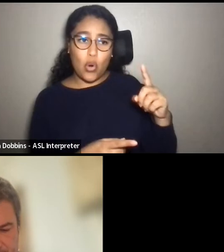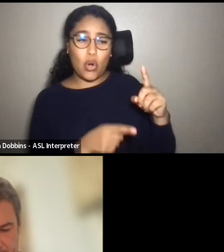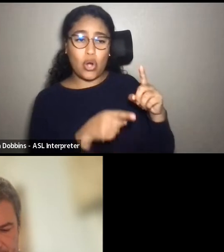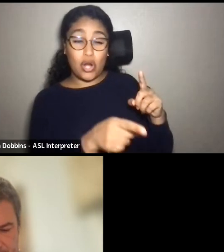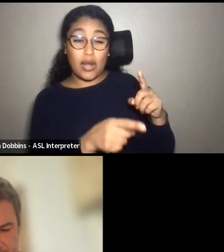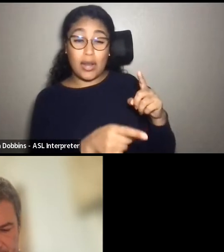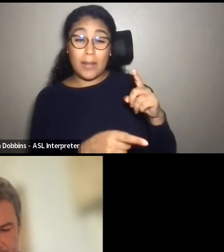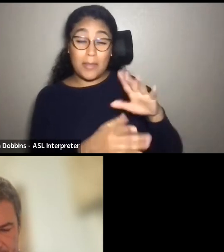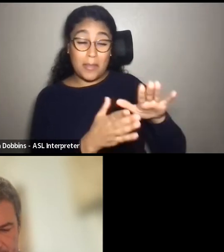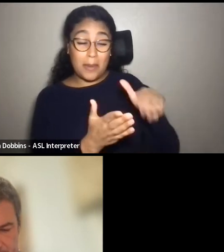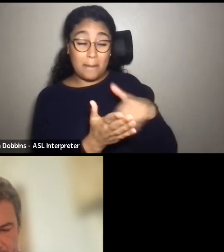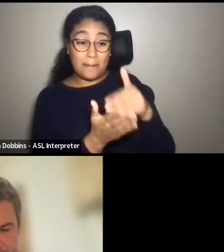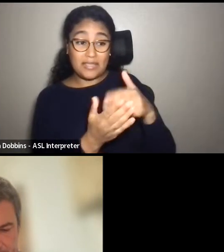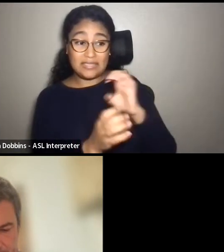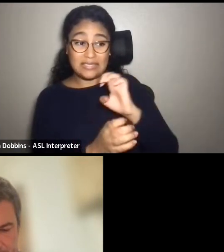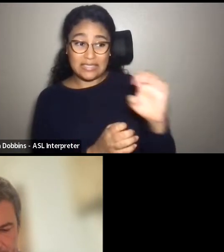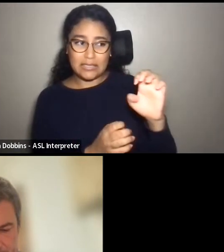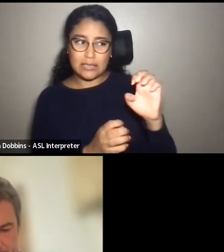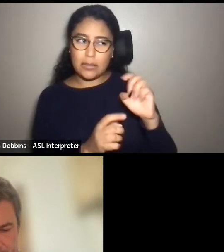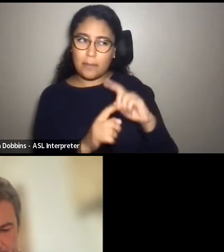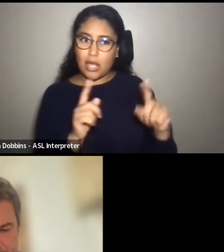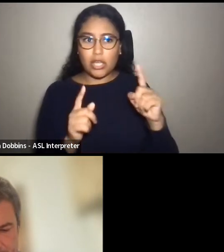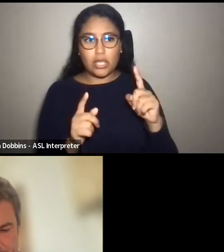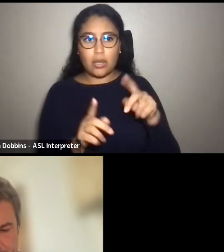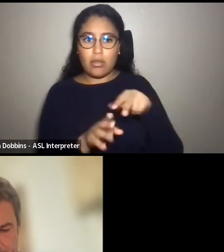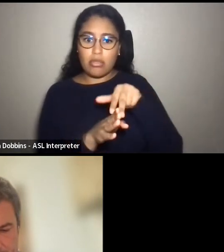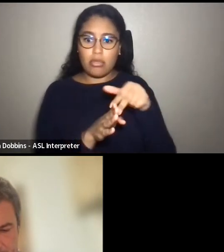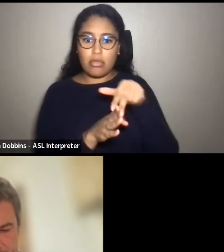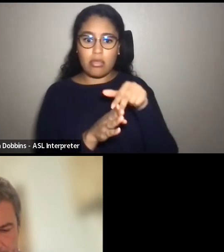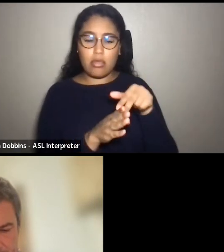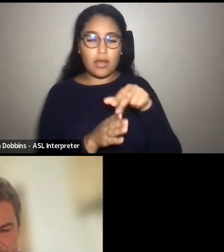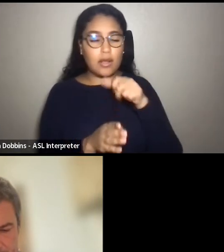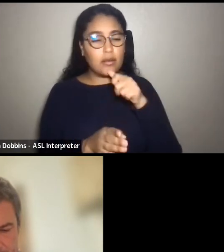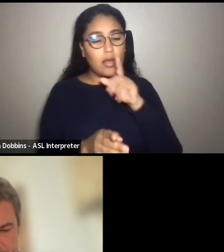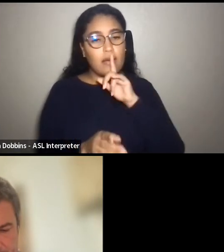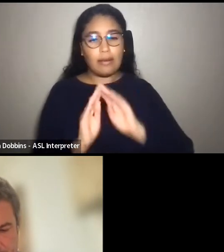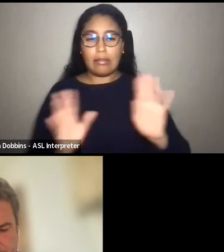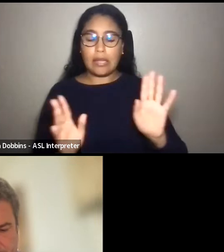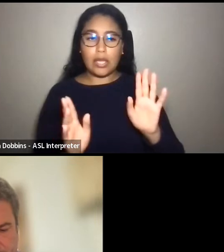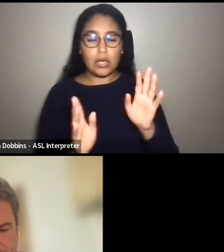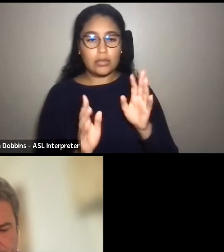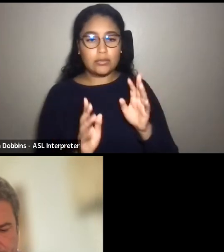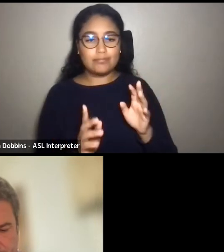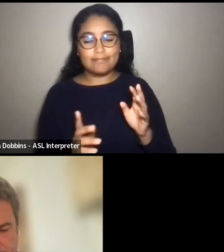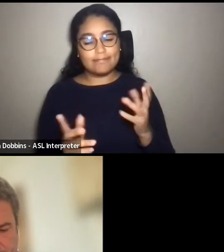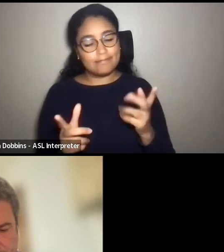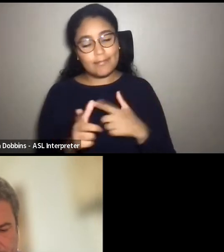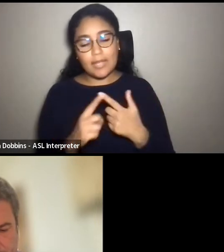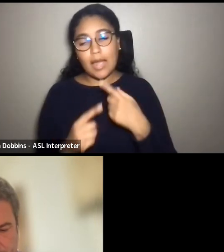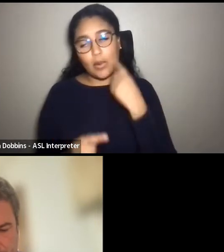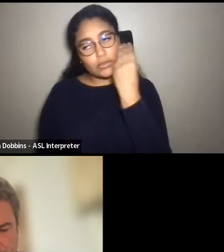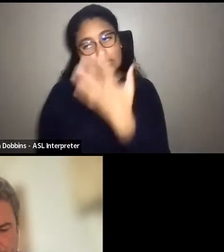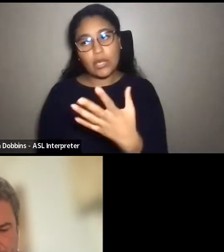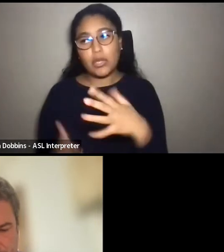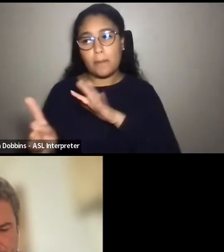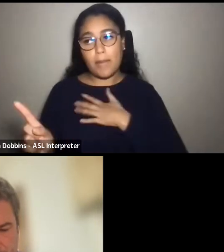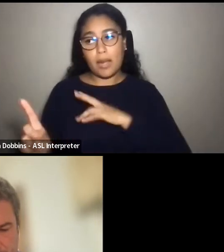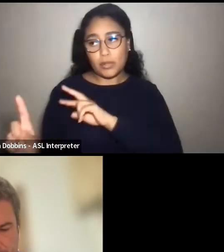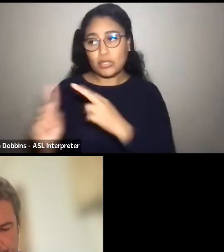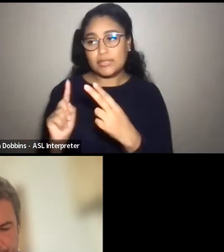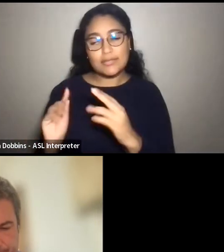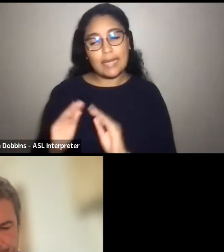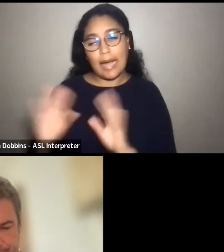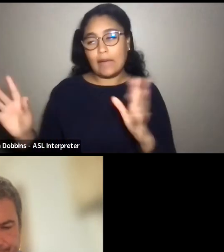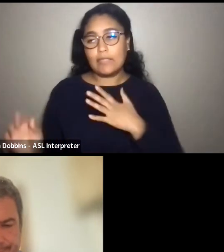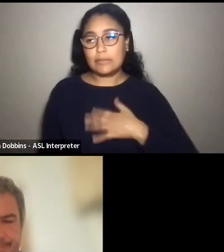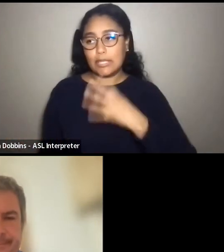only believe that this ignorance about and insensitivity to the particular Jewish experience extends to the schools and their